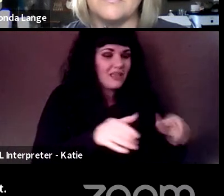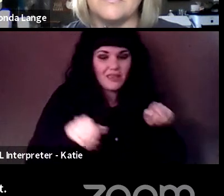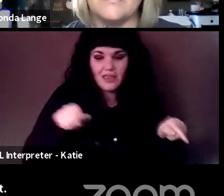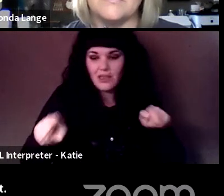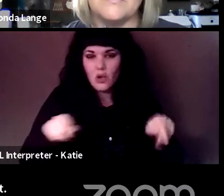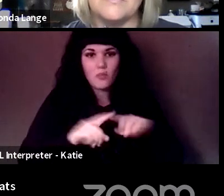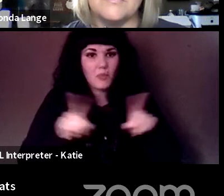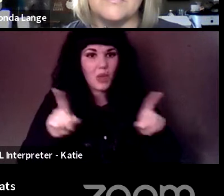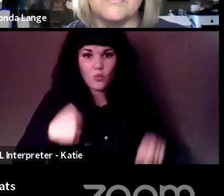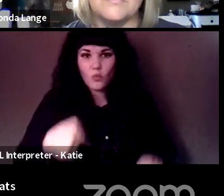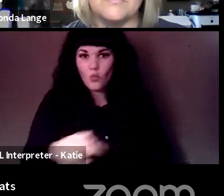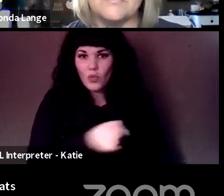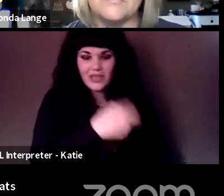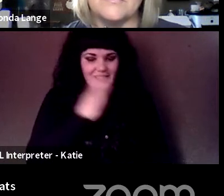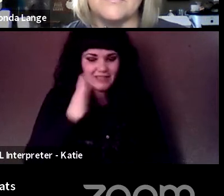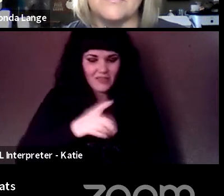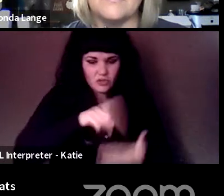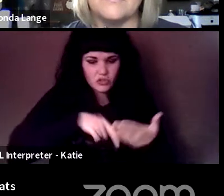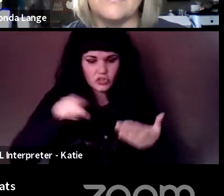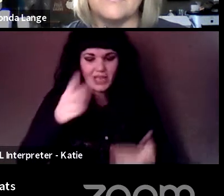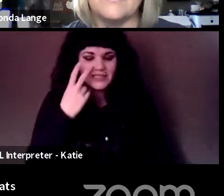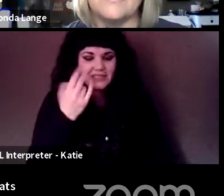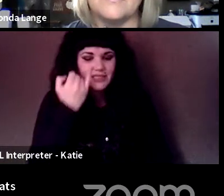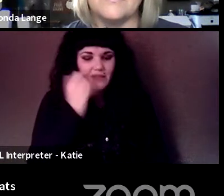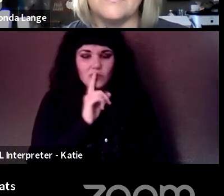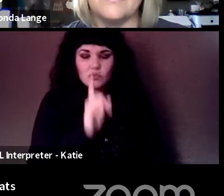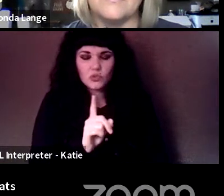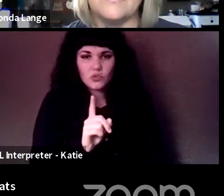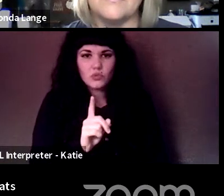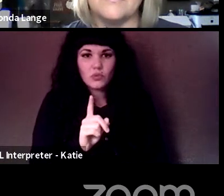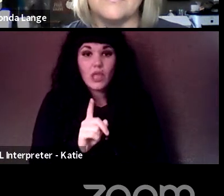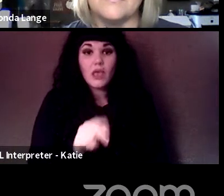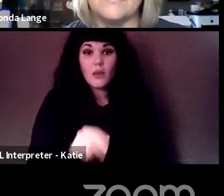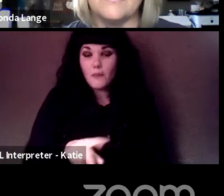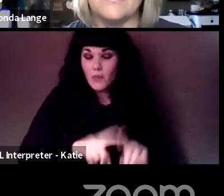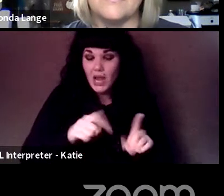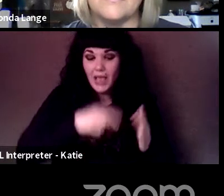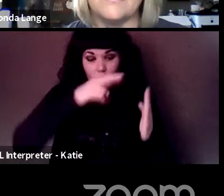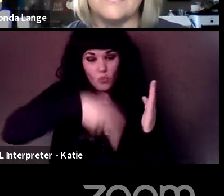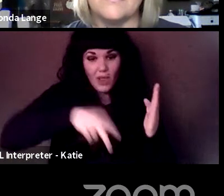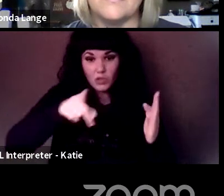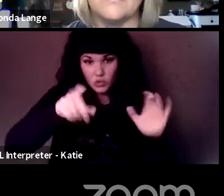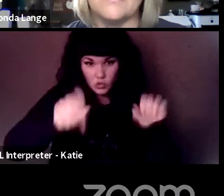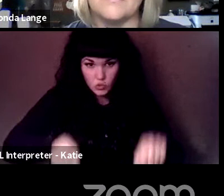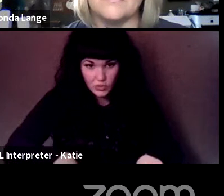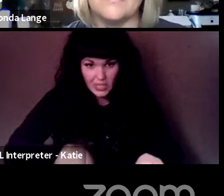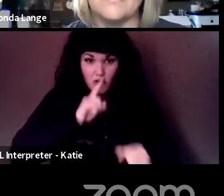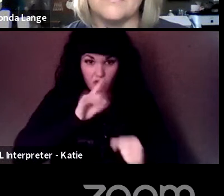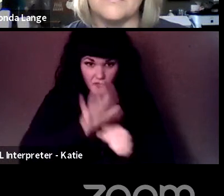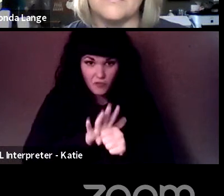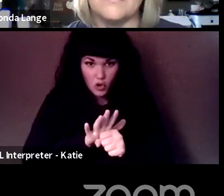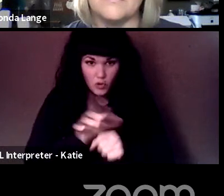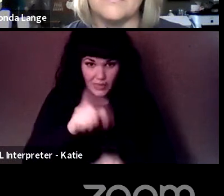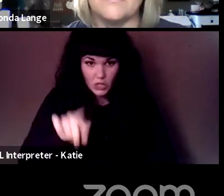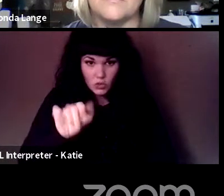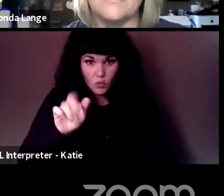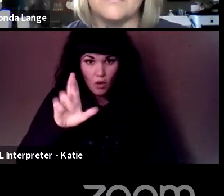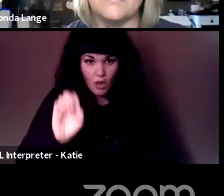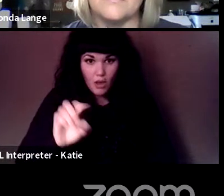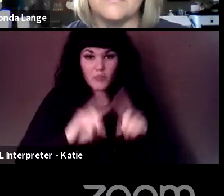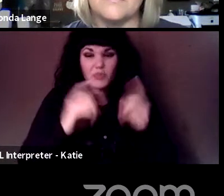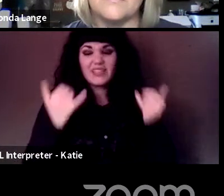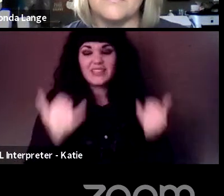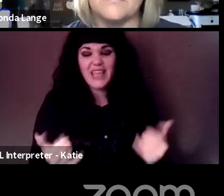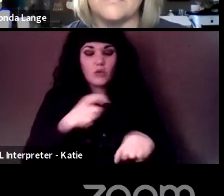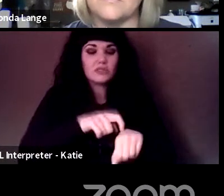true. And I see that you said you folks can affirm that you are, but now it's time to prove that you are, because if you're not, that means